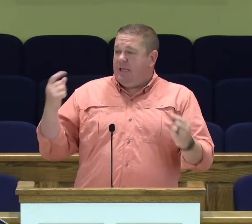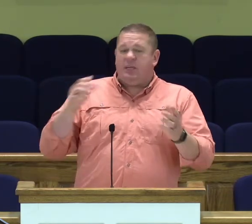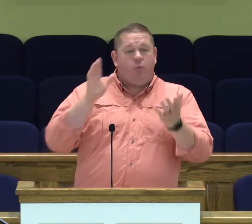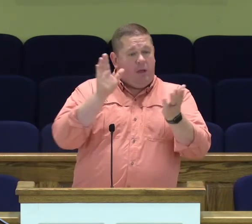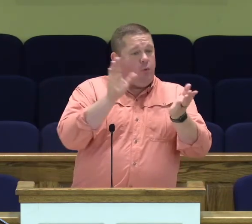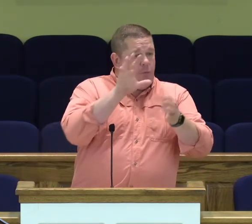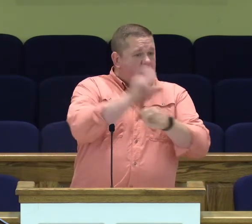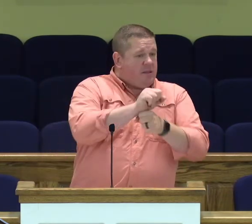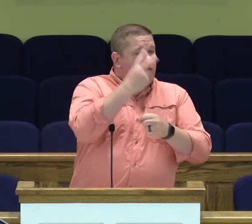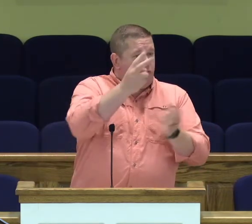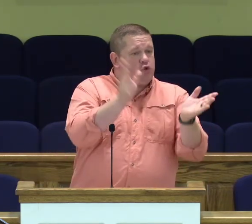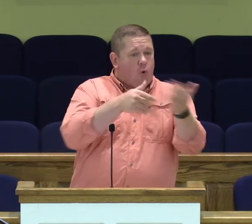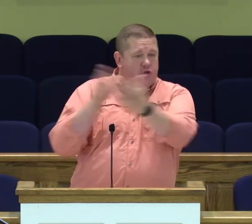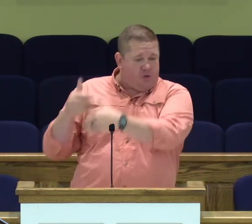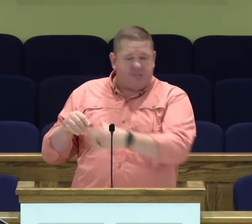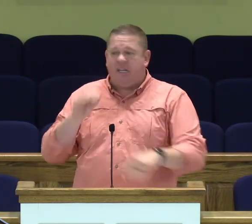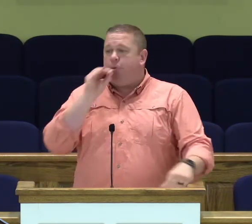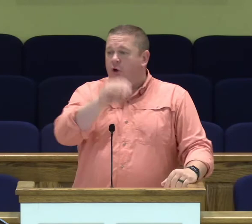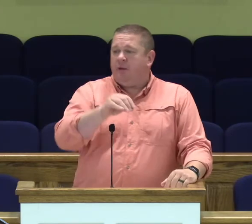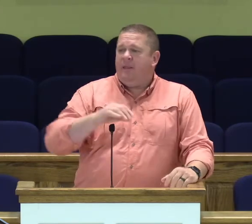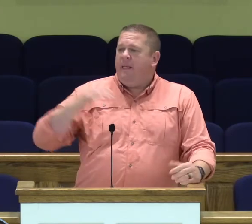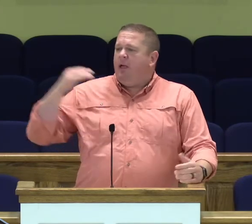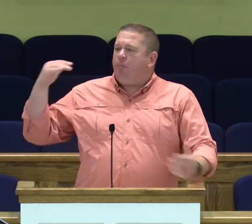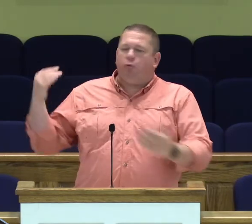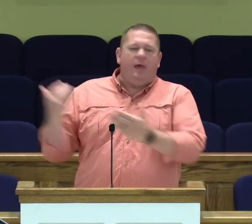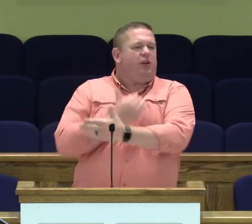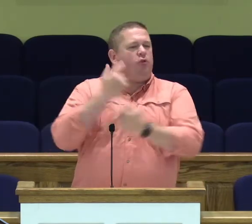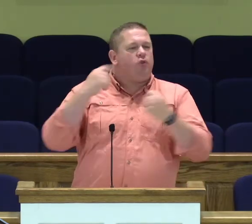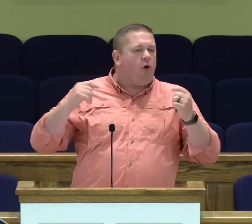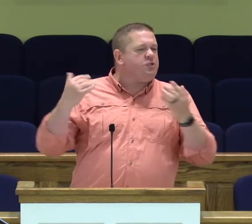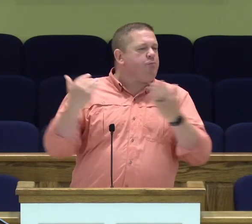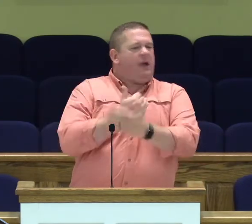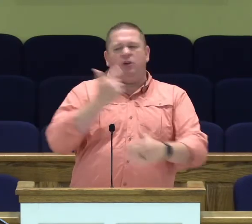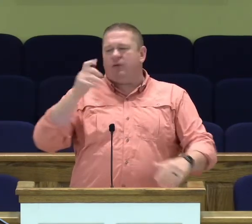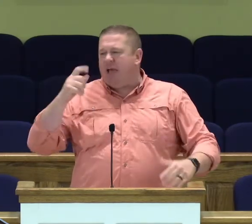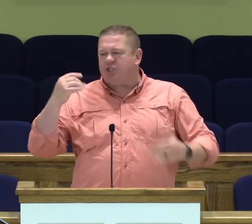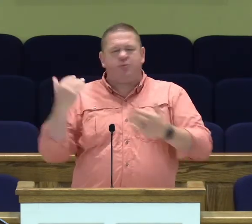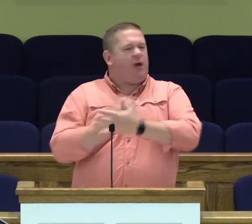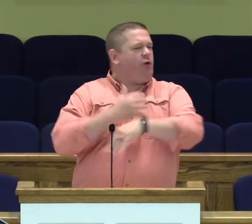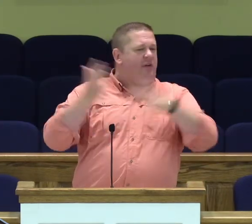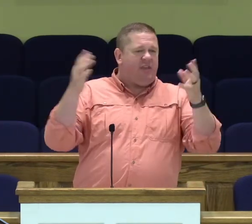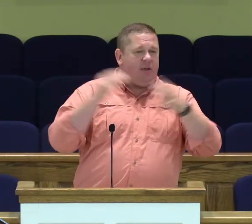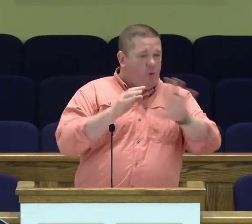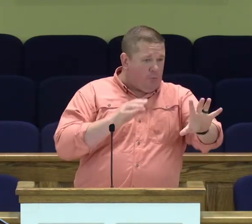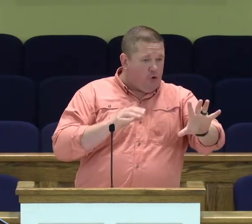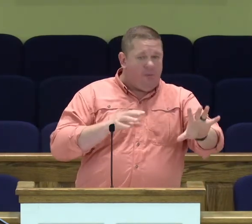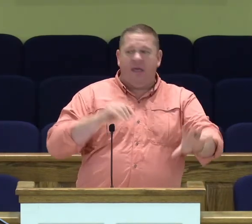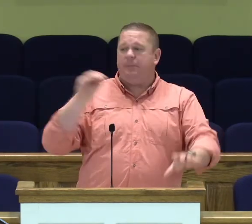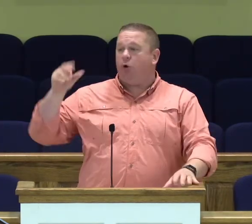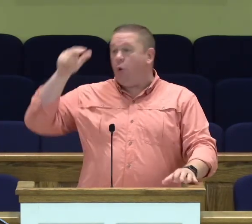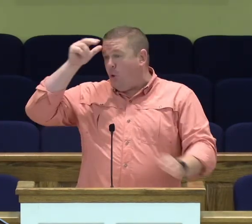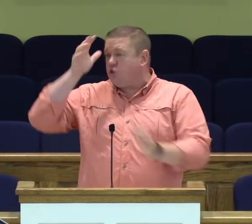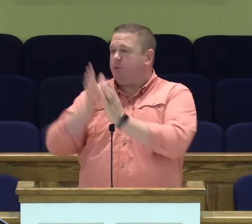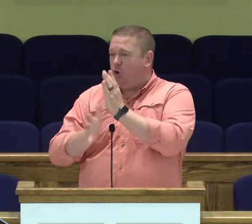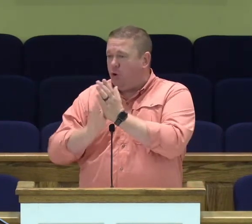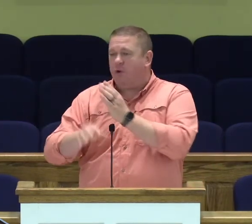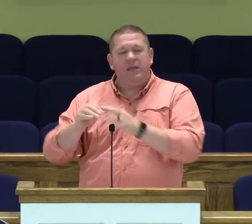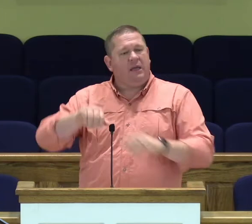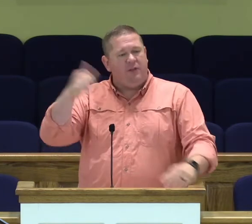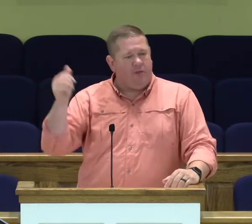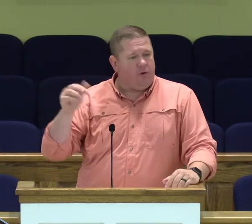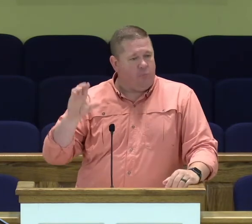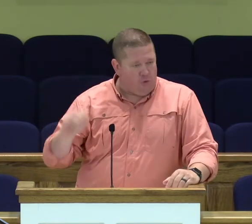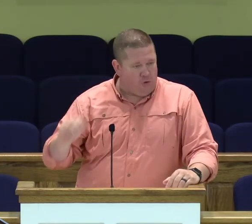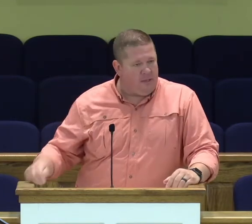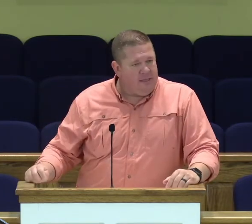what he did is he rented the two storage units, and he put the brand new toys, brand new gadgets, brand new everything in one room, and he put horse manure